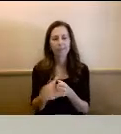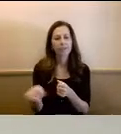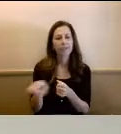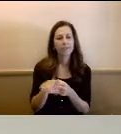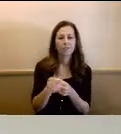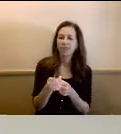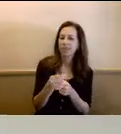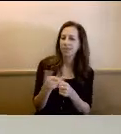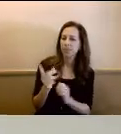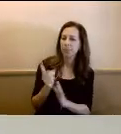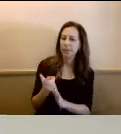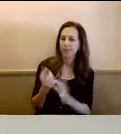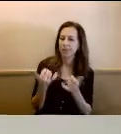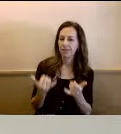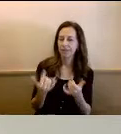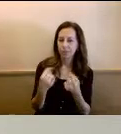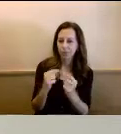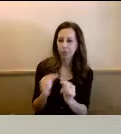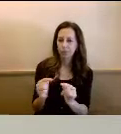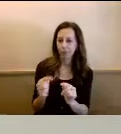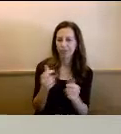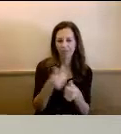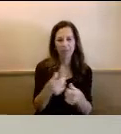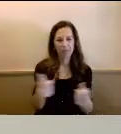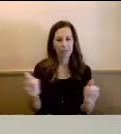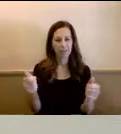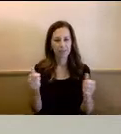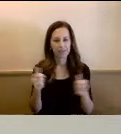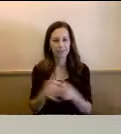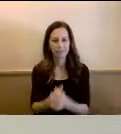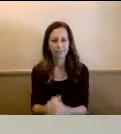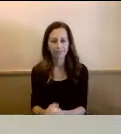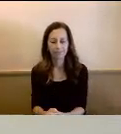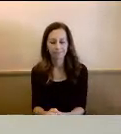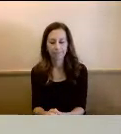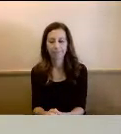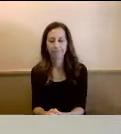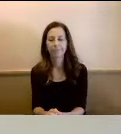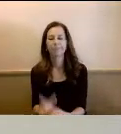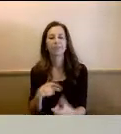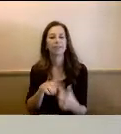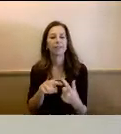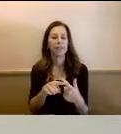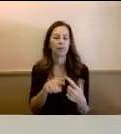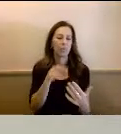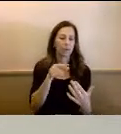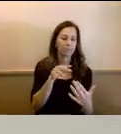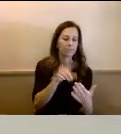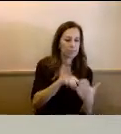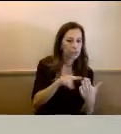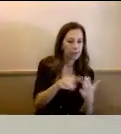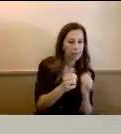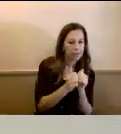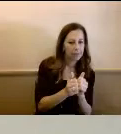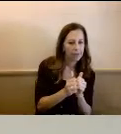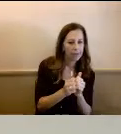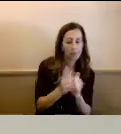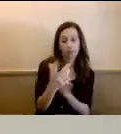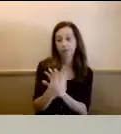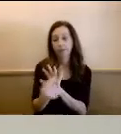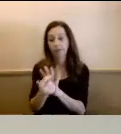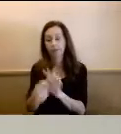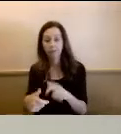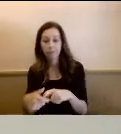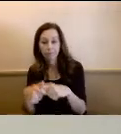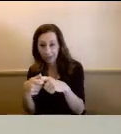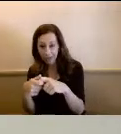going to give you a few minutes to try this yourselves, and then we'll come back and look at them. So pause for just a